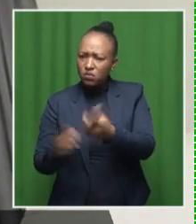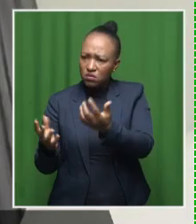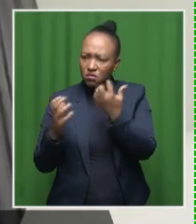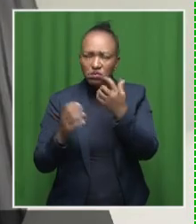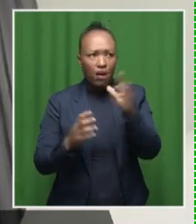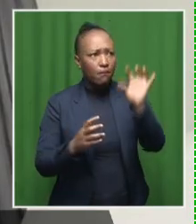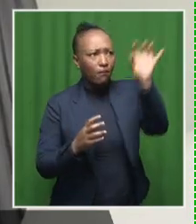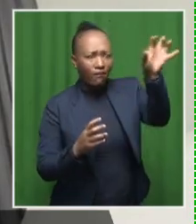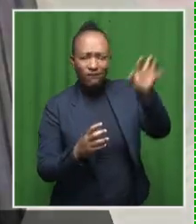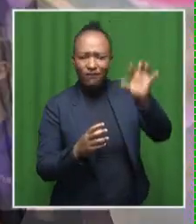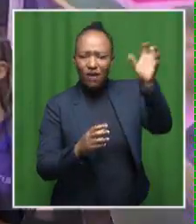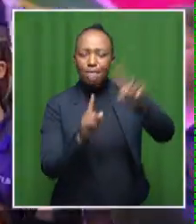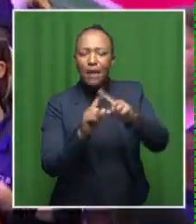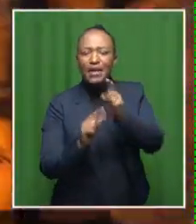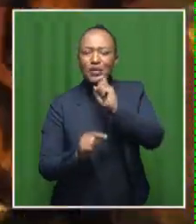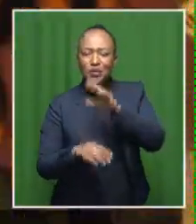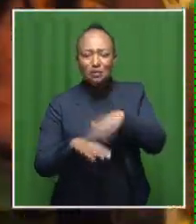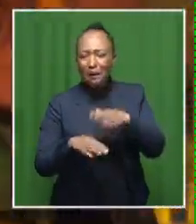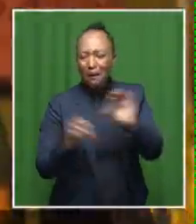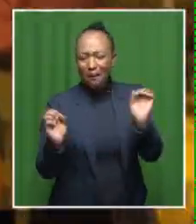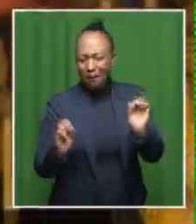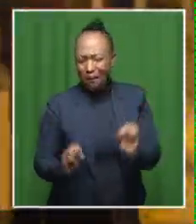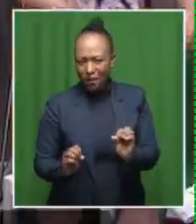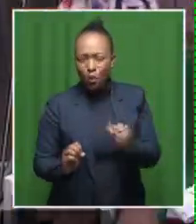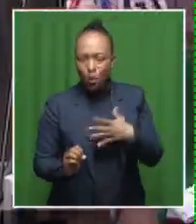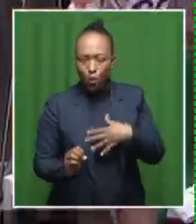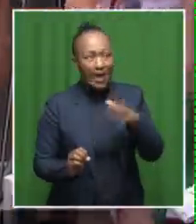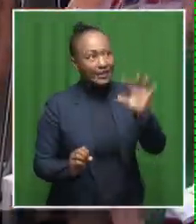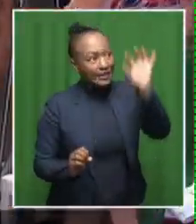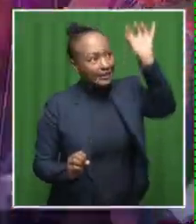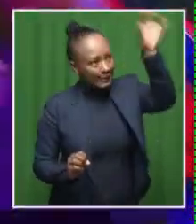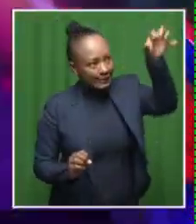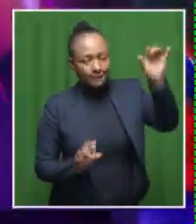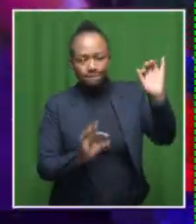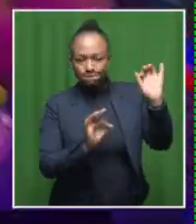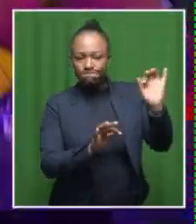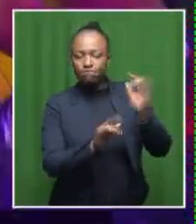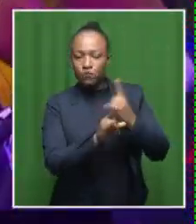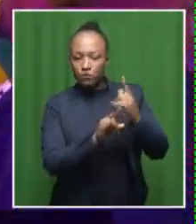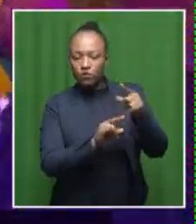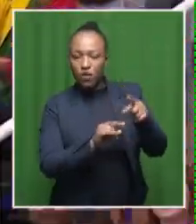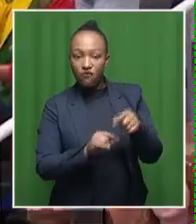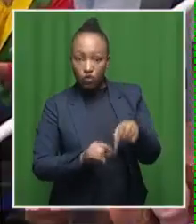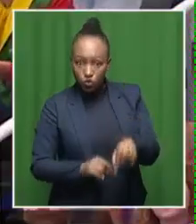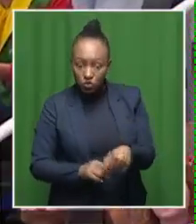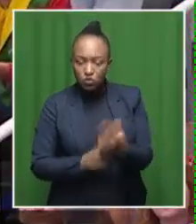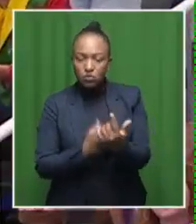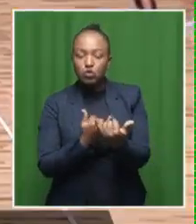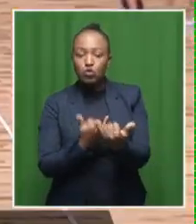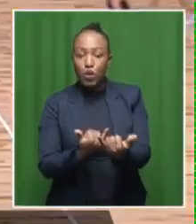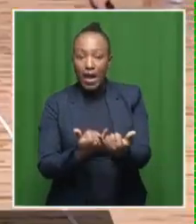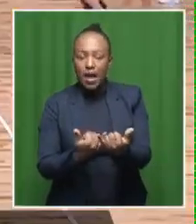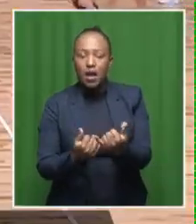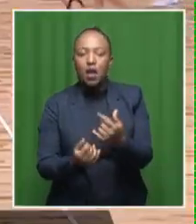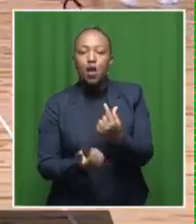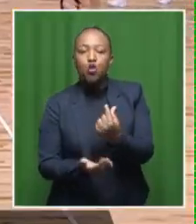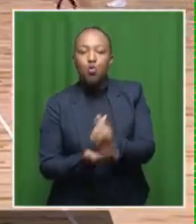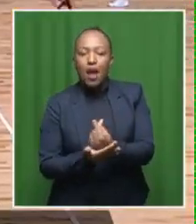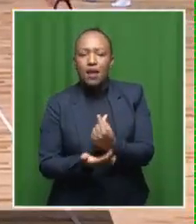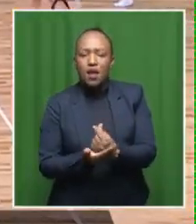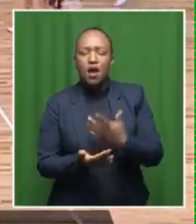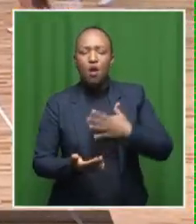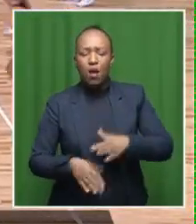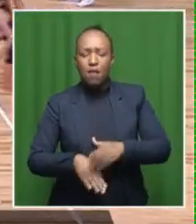on, which we did not. So I would like to see us do more of that in the game for today against Uganda, because we don't have